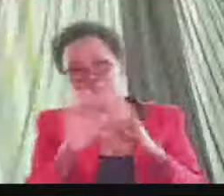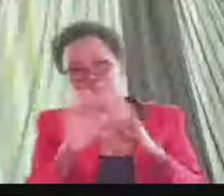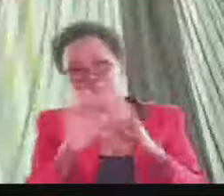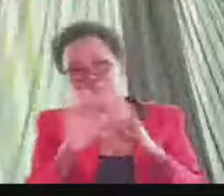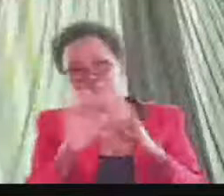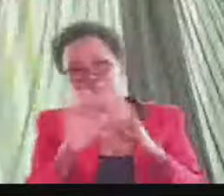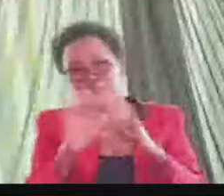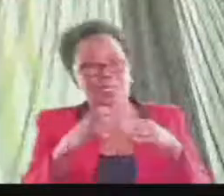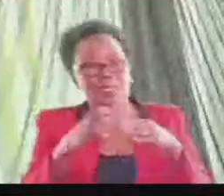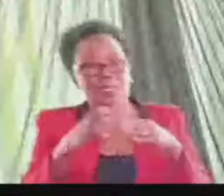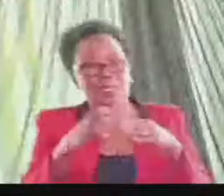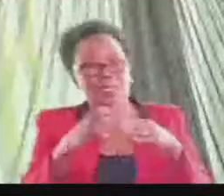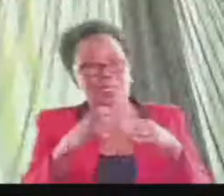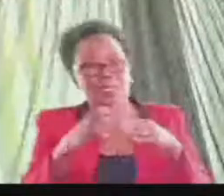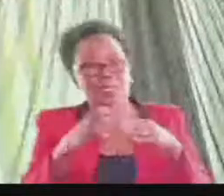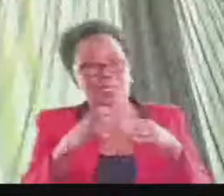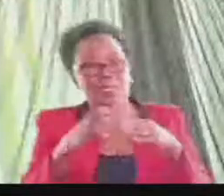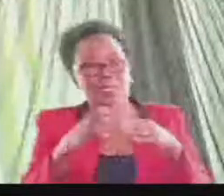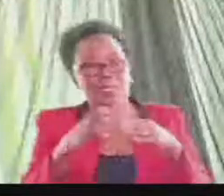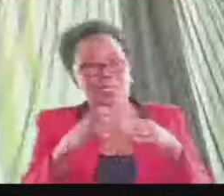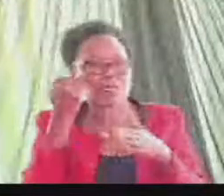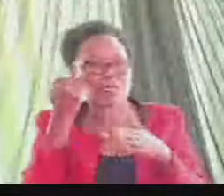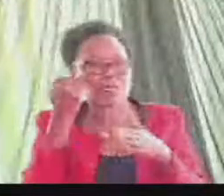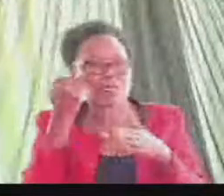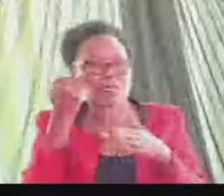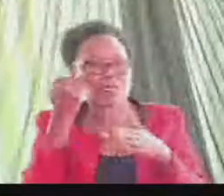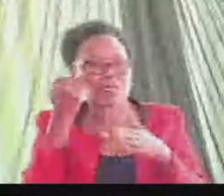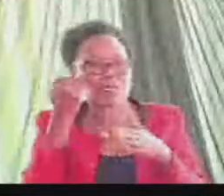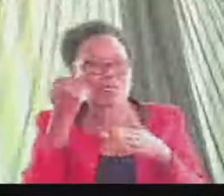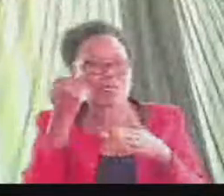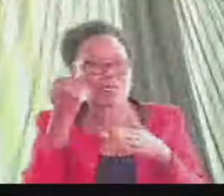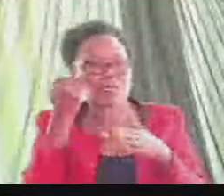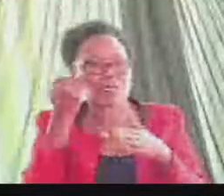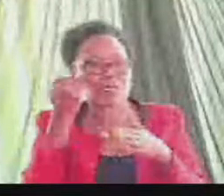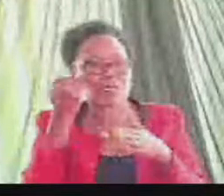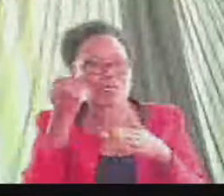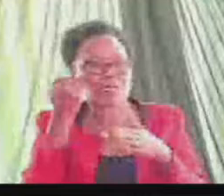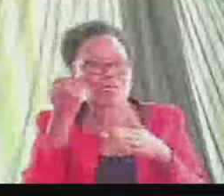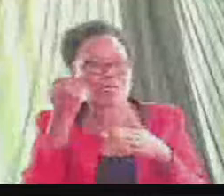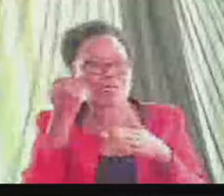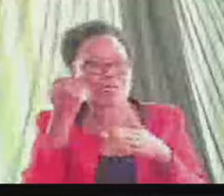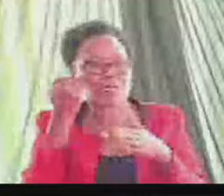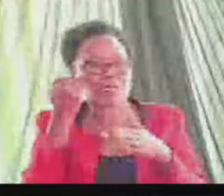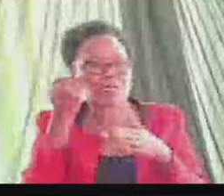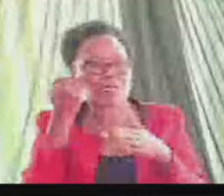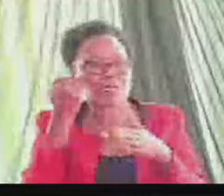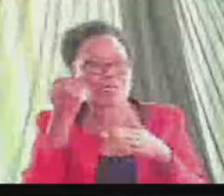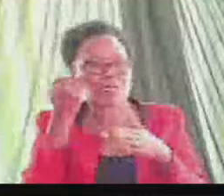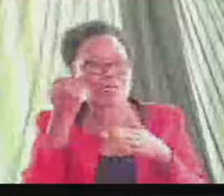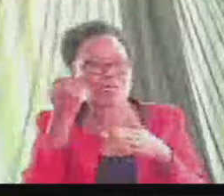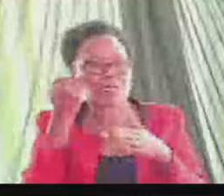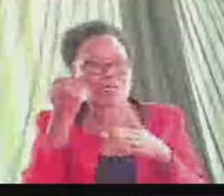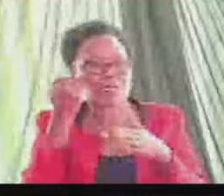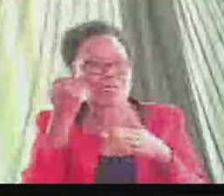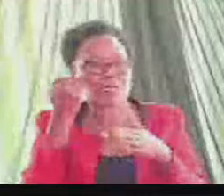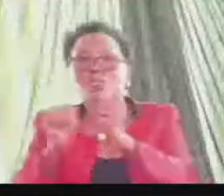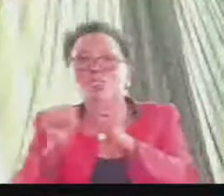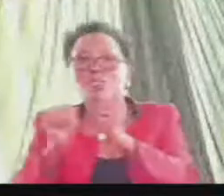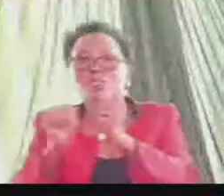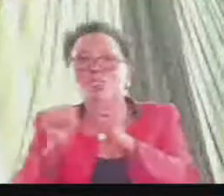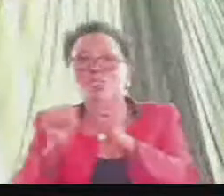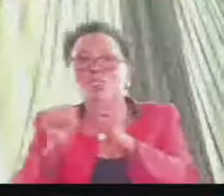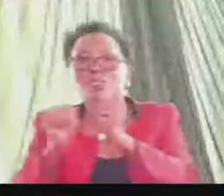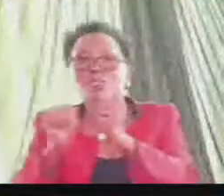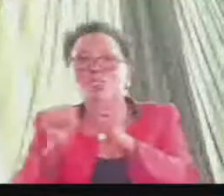a matter of standing on top of room 17 as commissioners referred